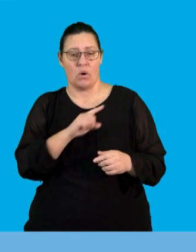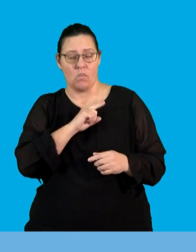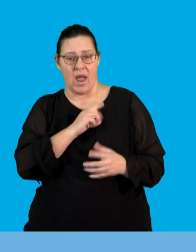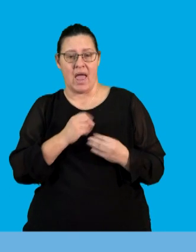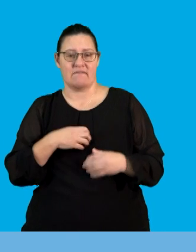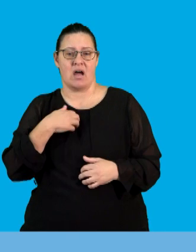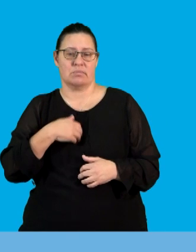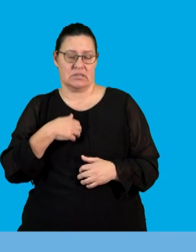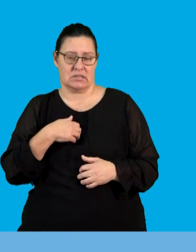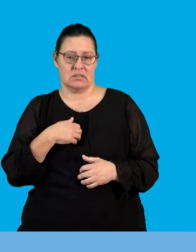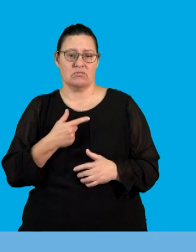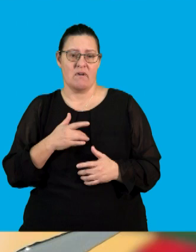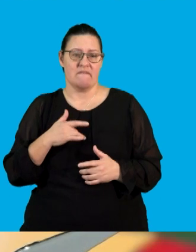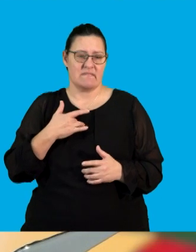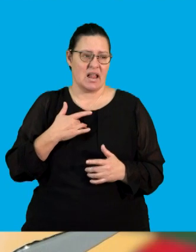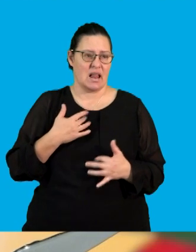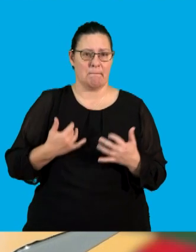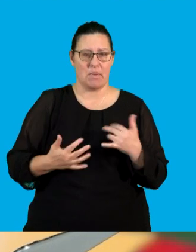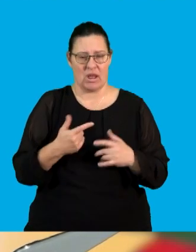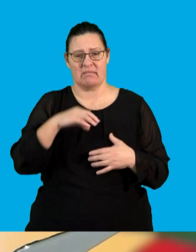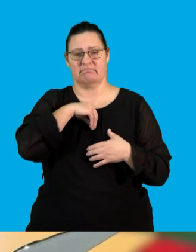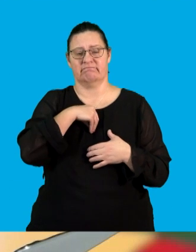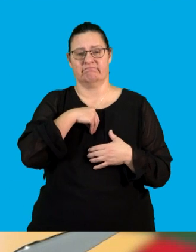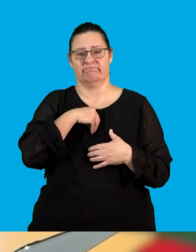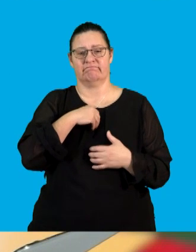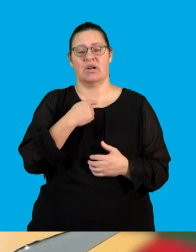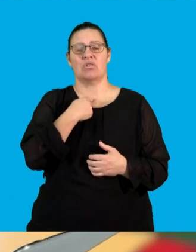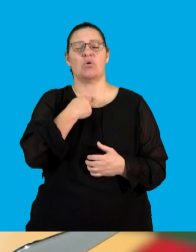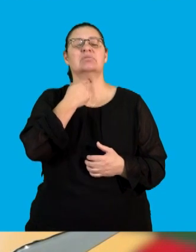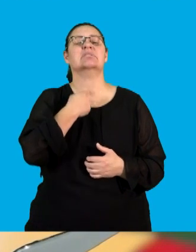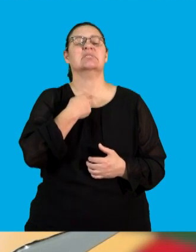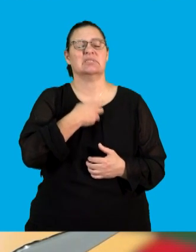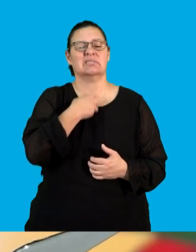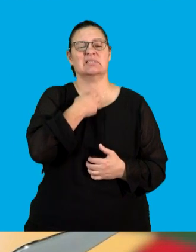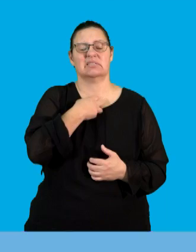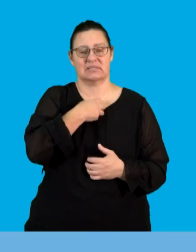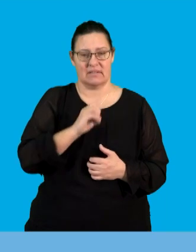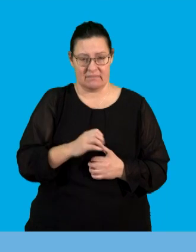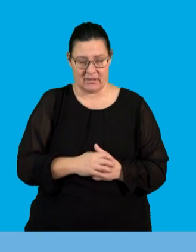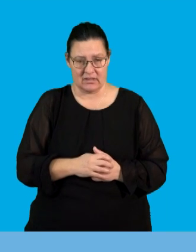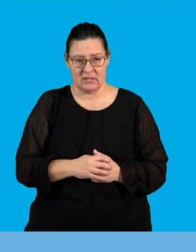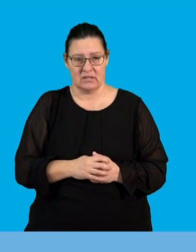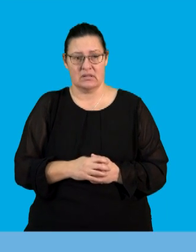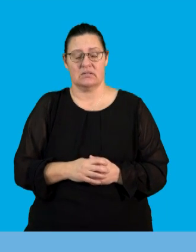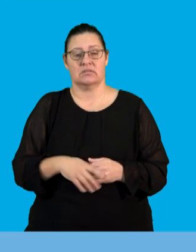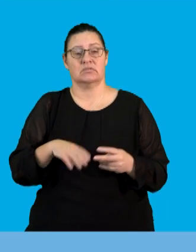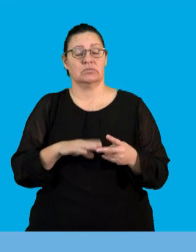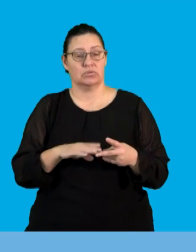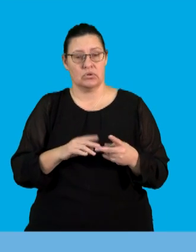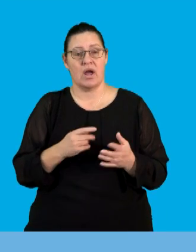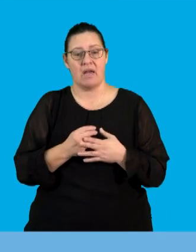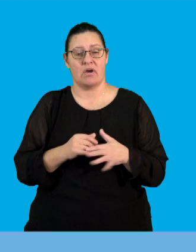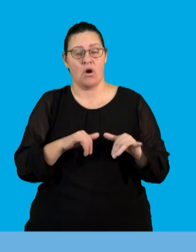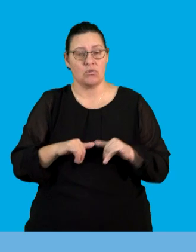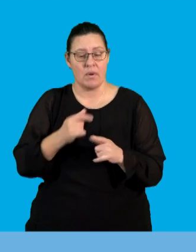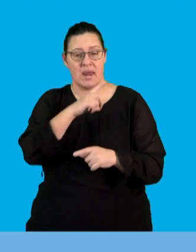heartburn, where we feel something burning when on our throat going up. Number 2, we need to give the common